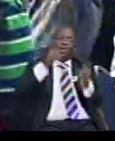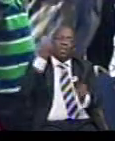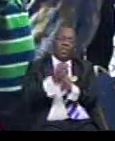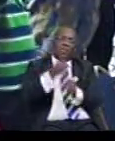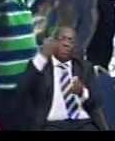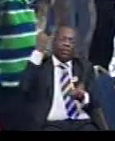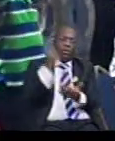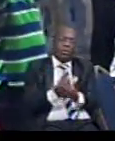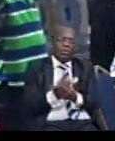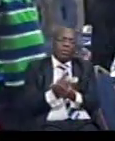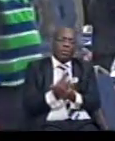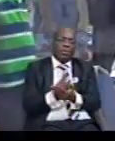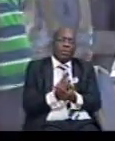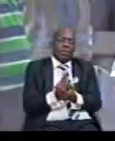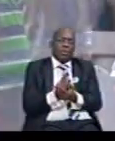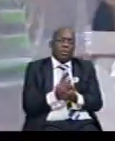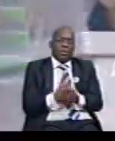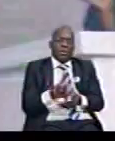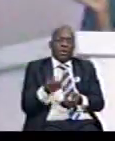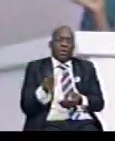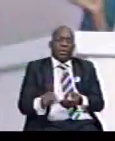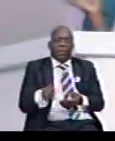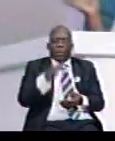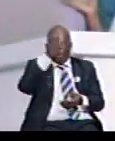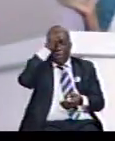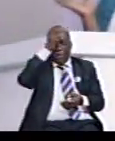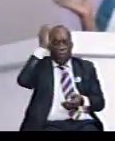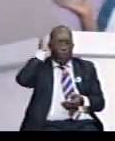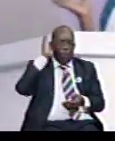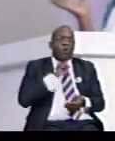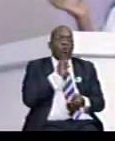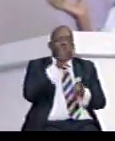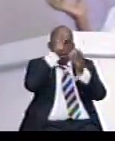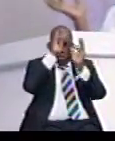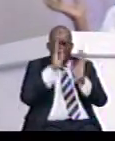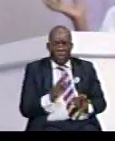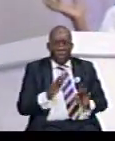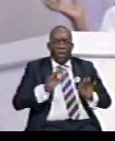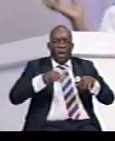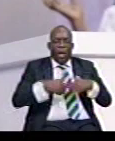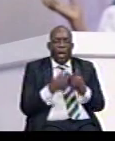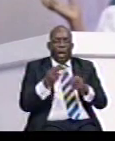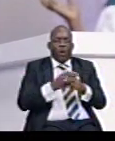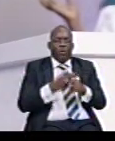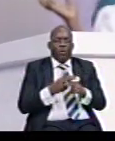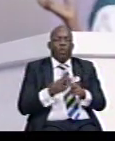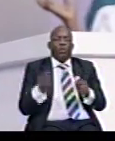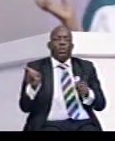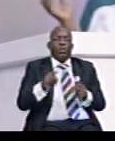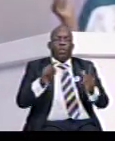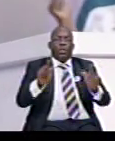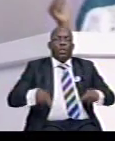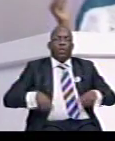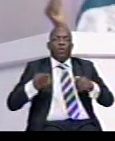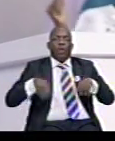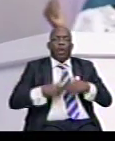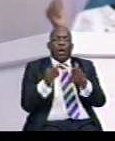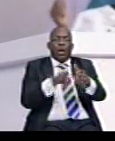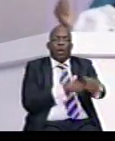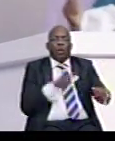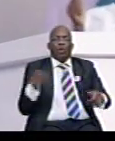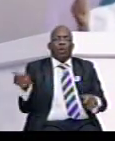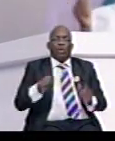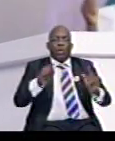The devil will not determine how short they live, how long they live. Enemies will